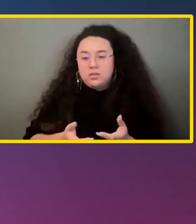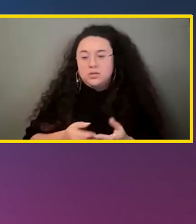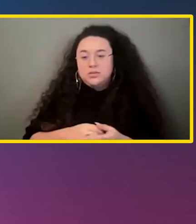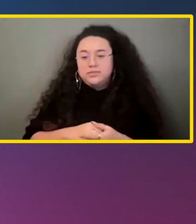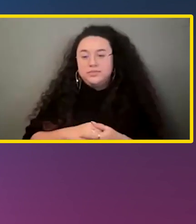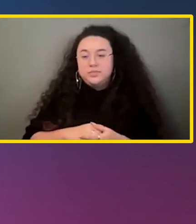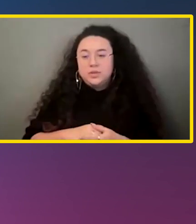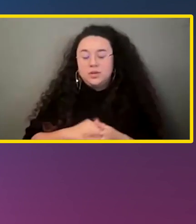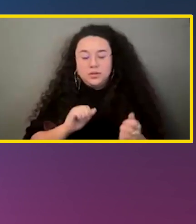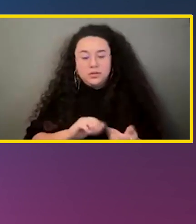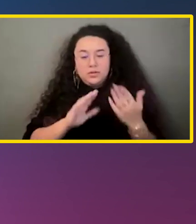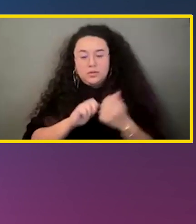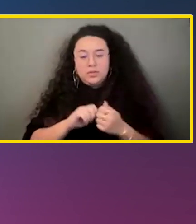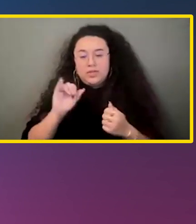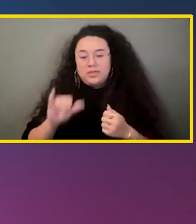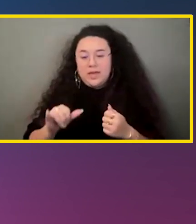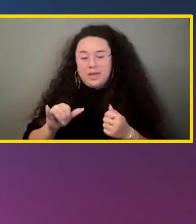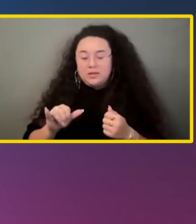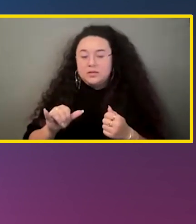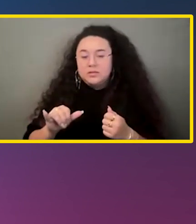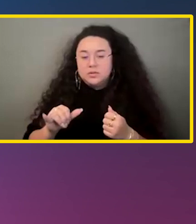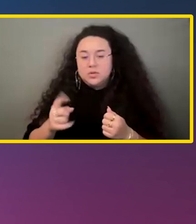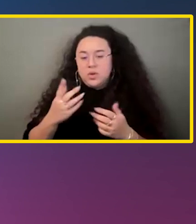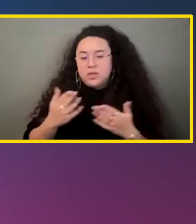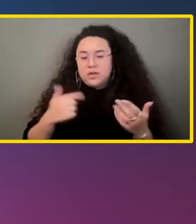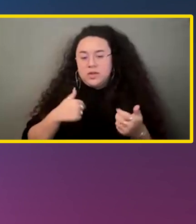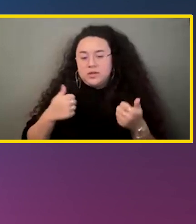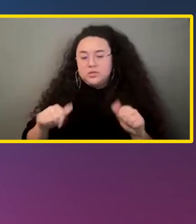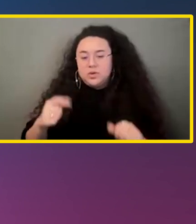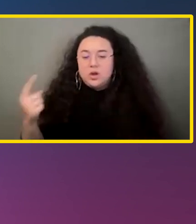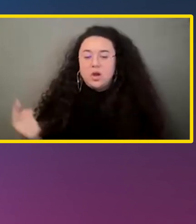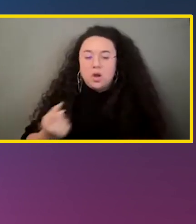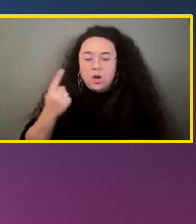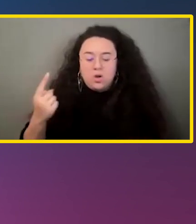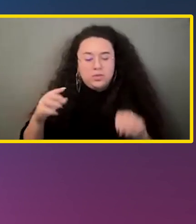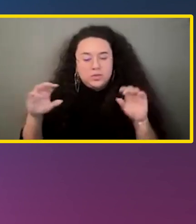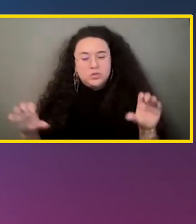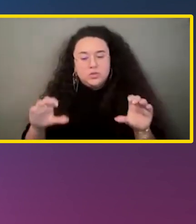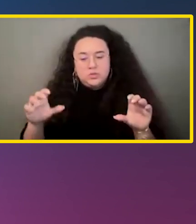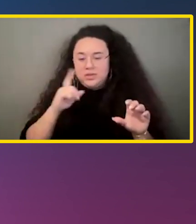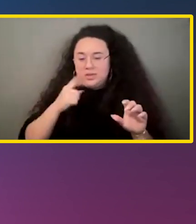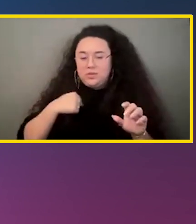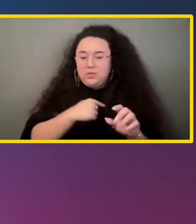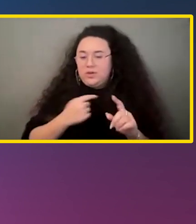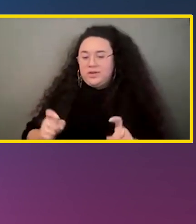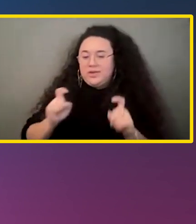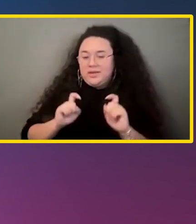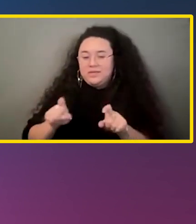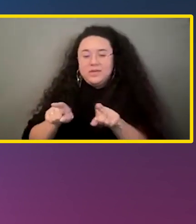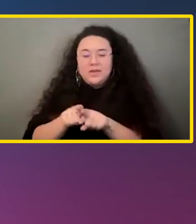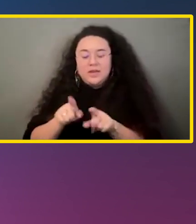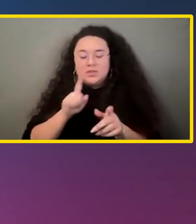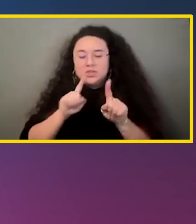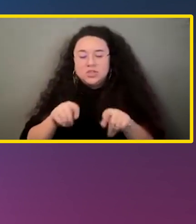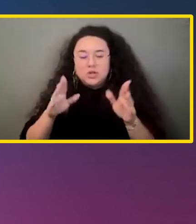when confronted with those things, the one thing I try to always do, and I think that we're gifted as journalists because we've had to have